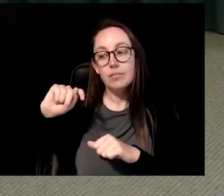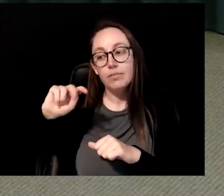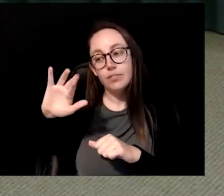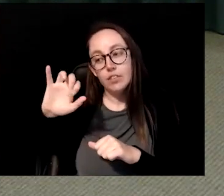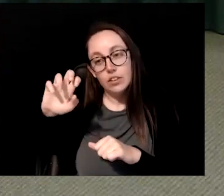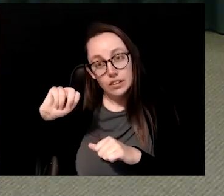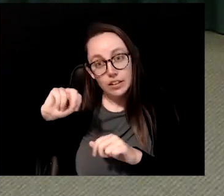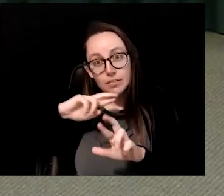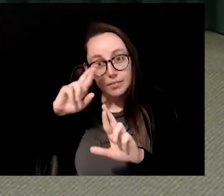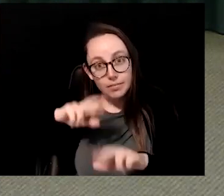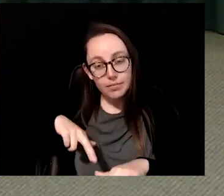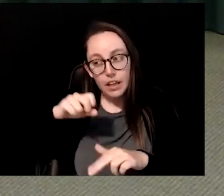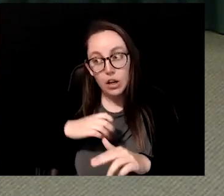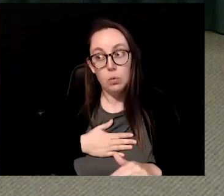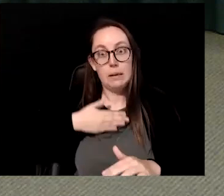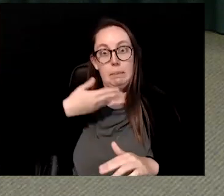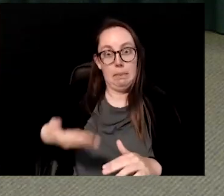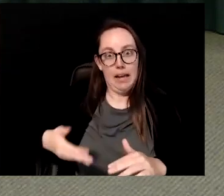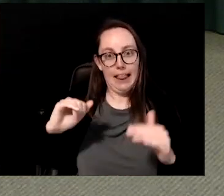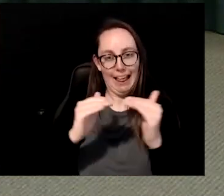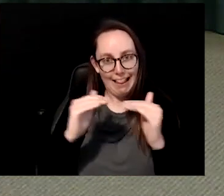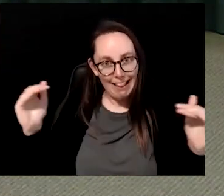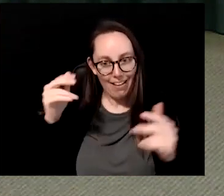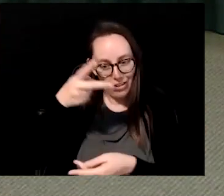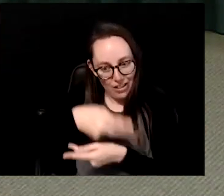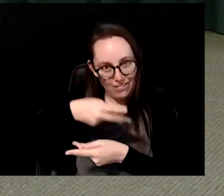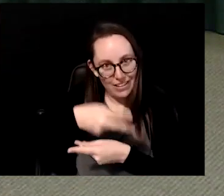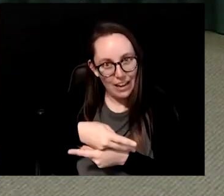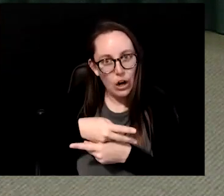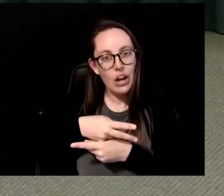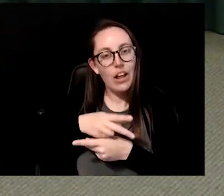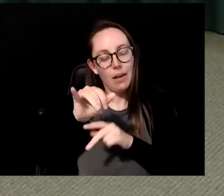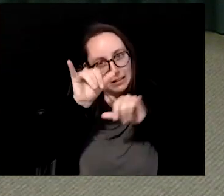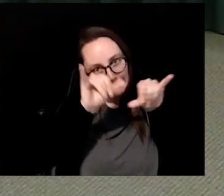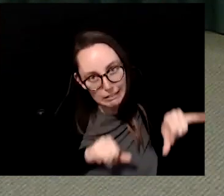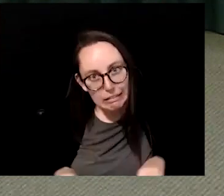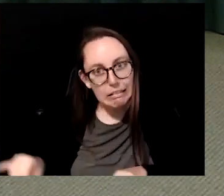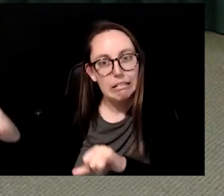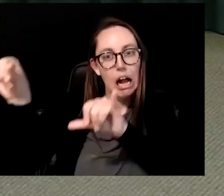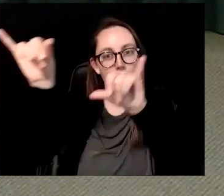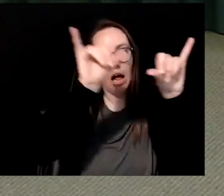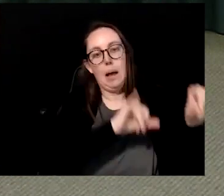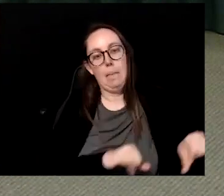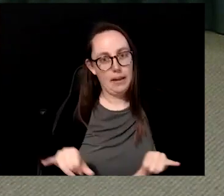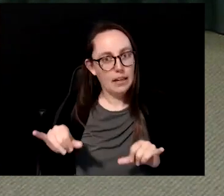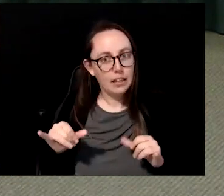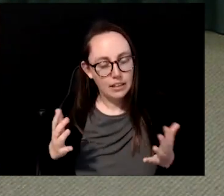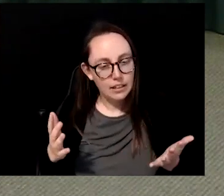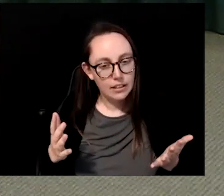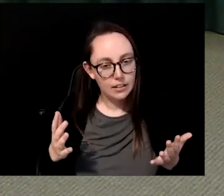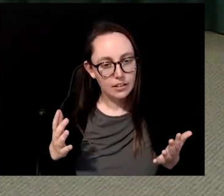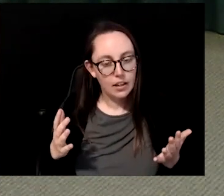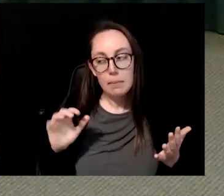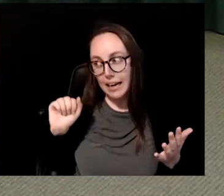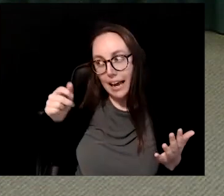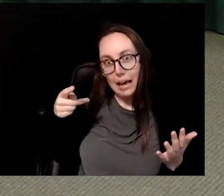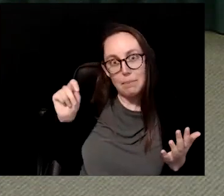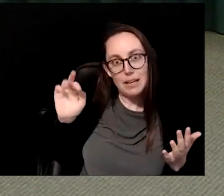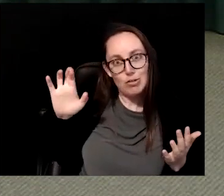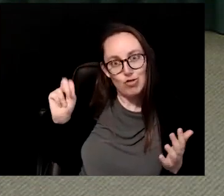care was a common denominator among the duty Service delivery models and the only issue here